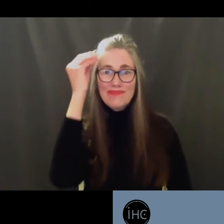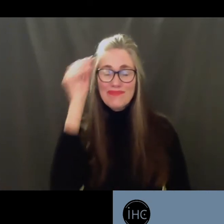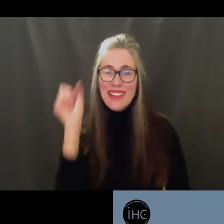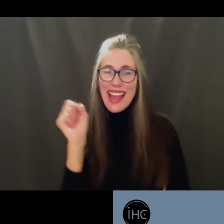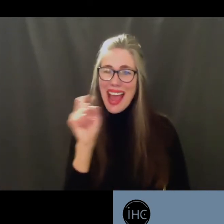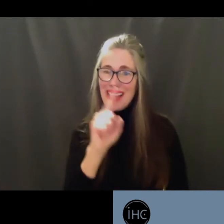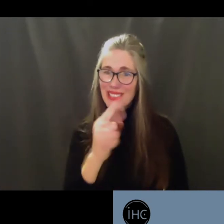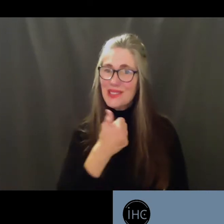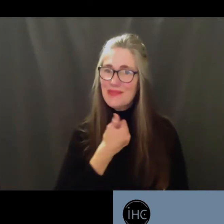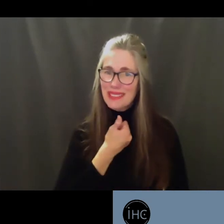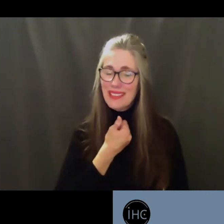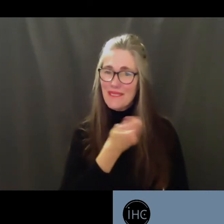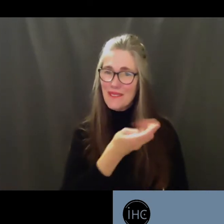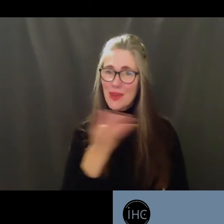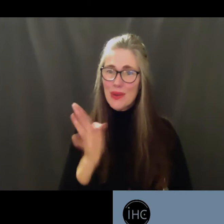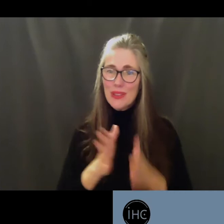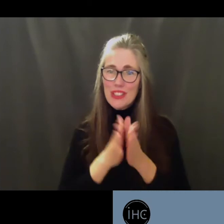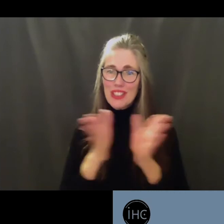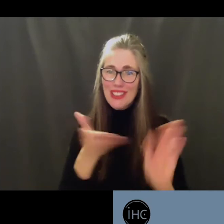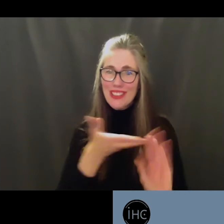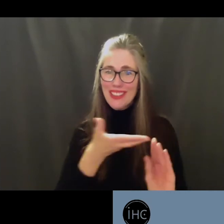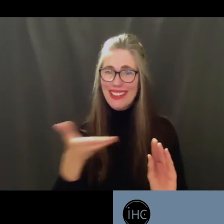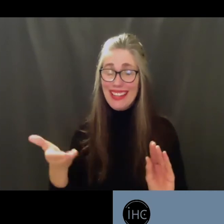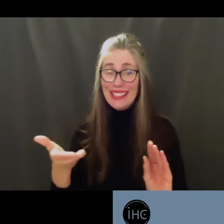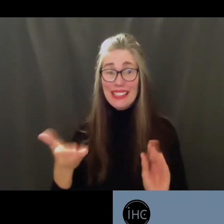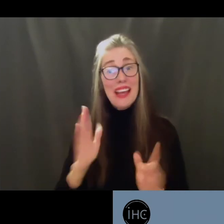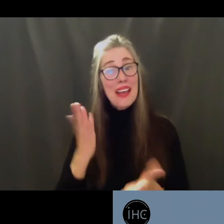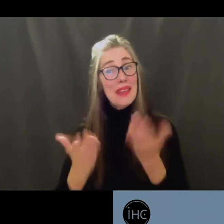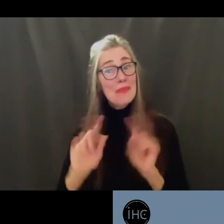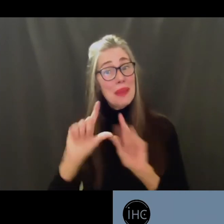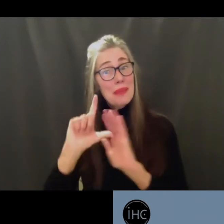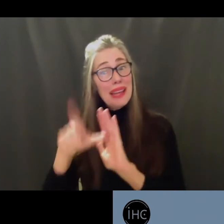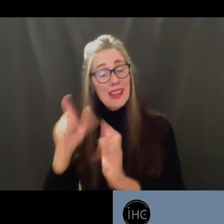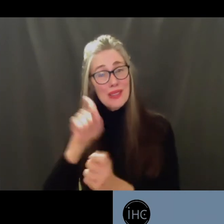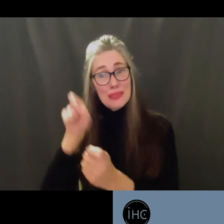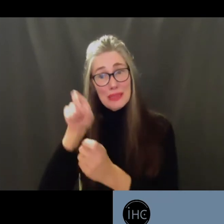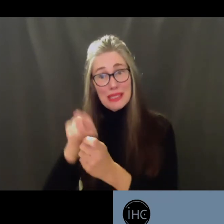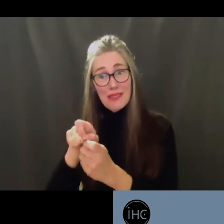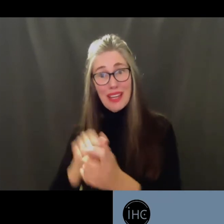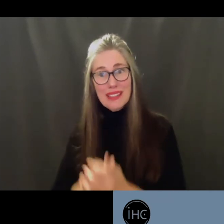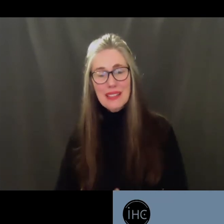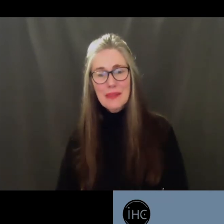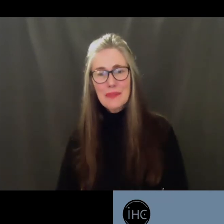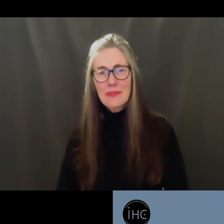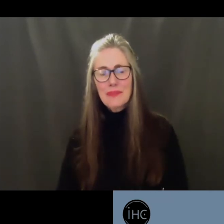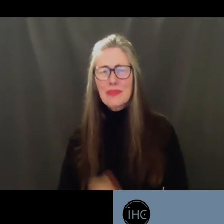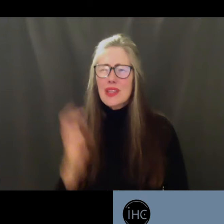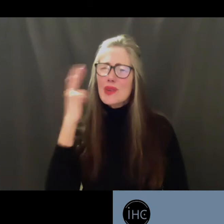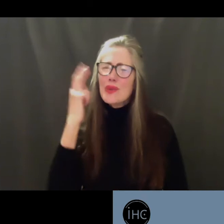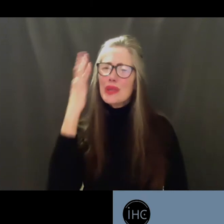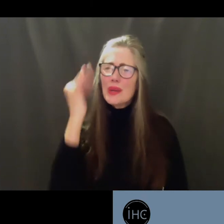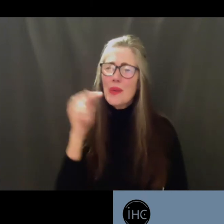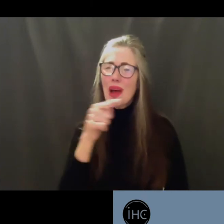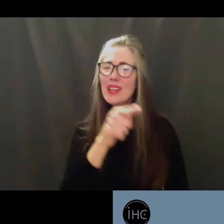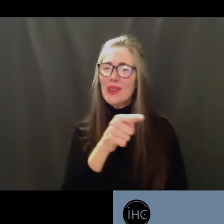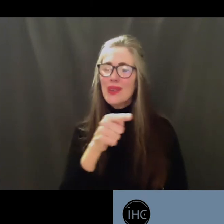you something general and then perhaps something specific. I'm interested in why you, as